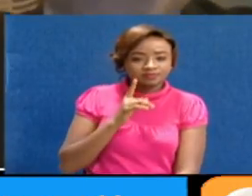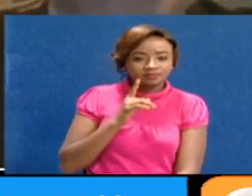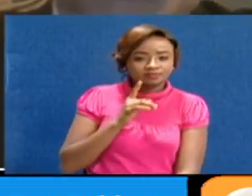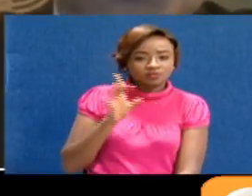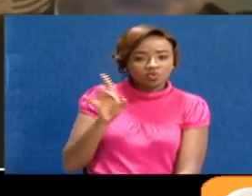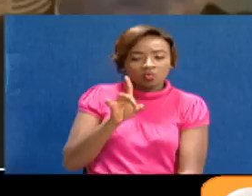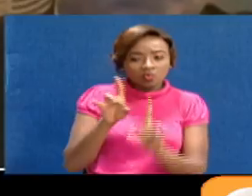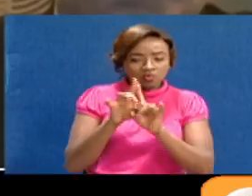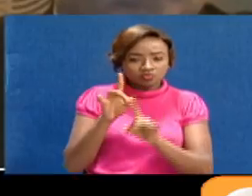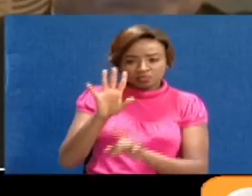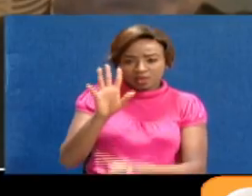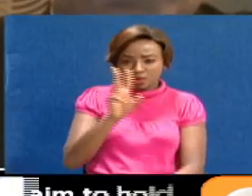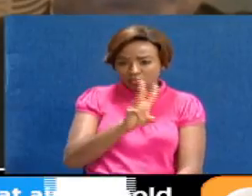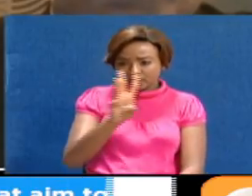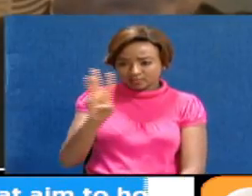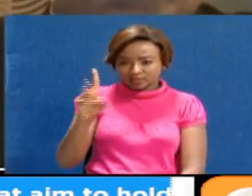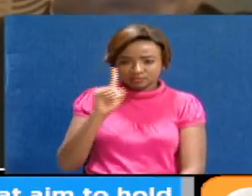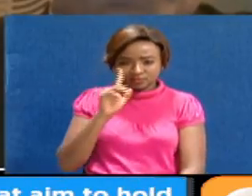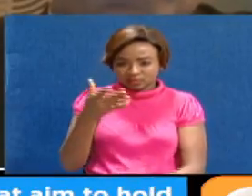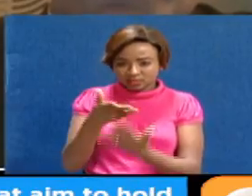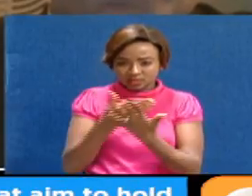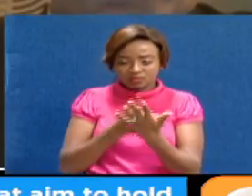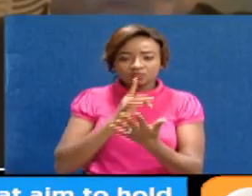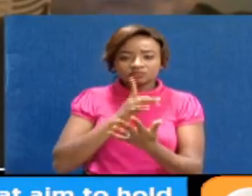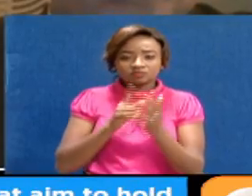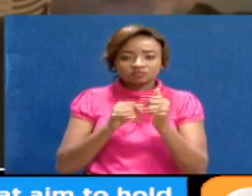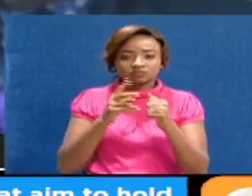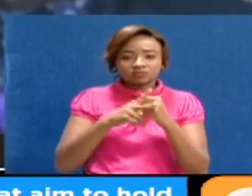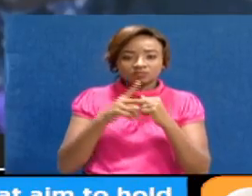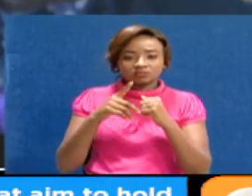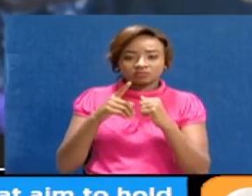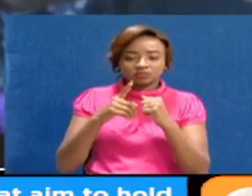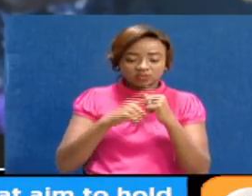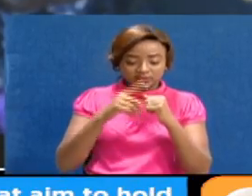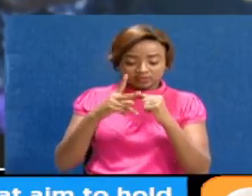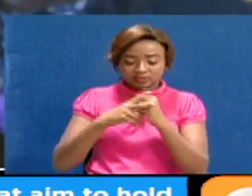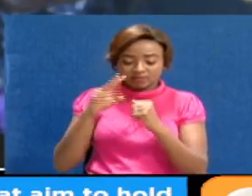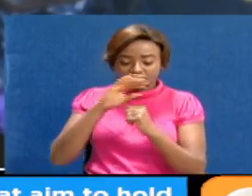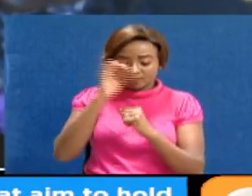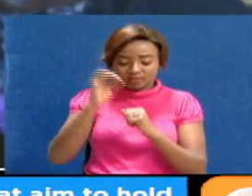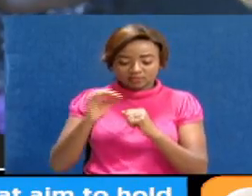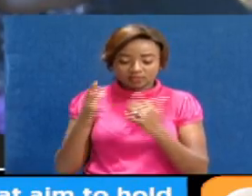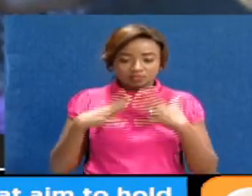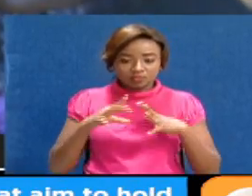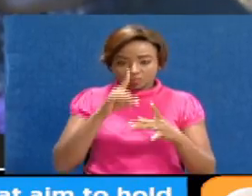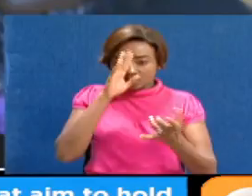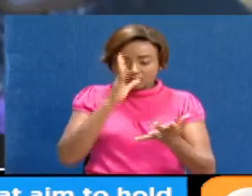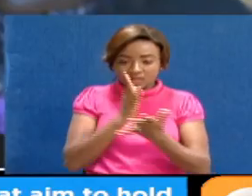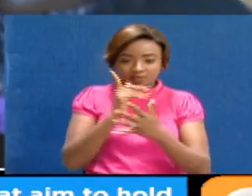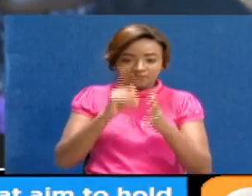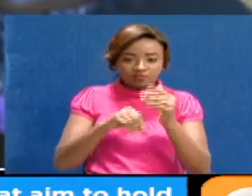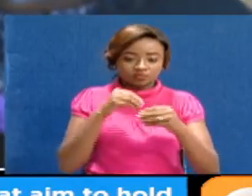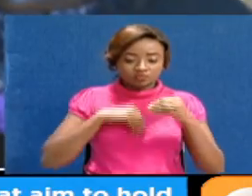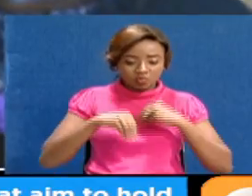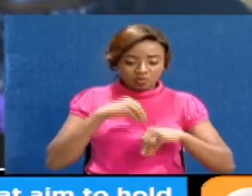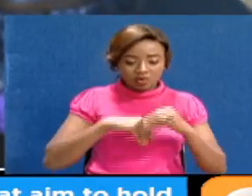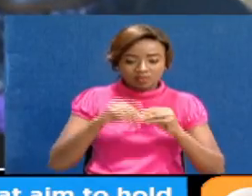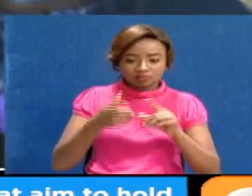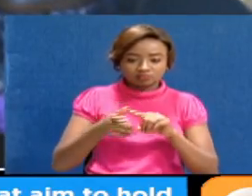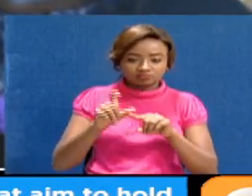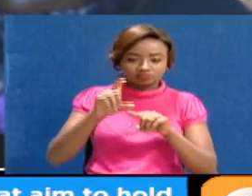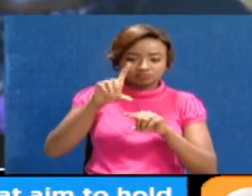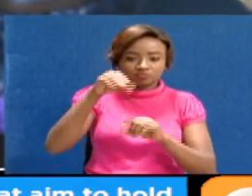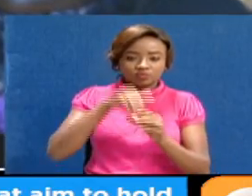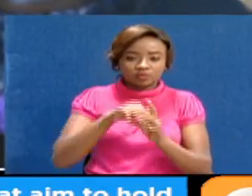I saw a report on your website earlier on that said that more than 67% of people believe that corruption has increased over the